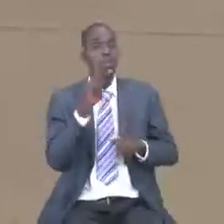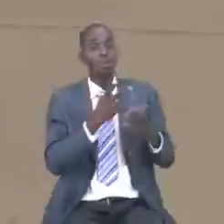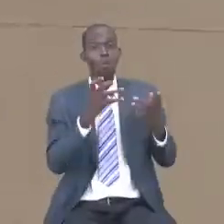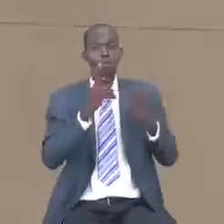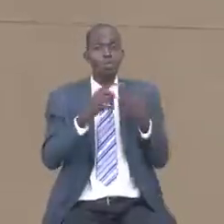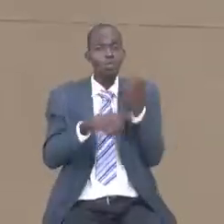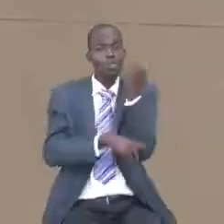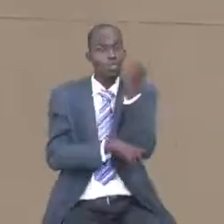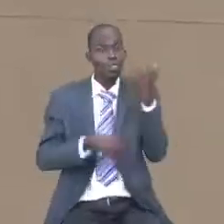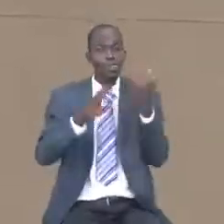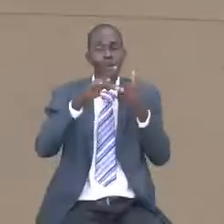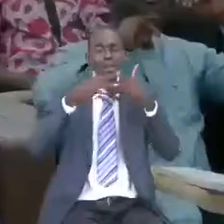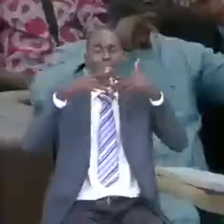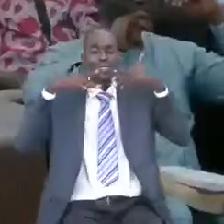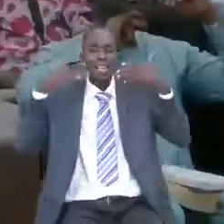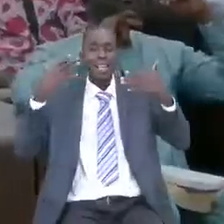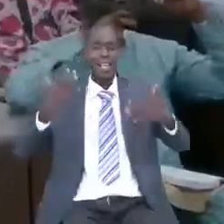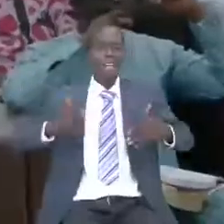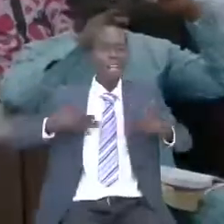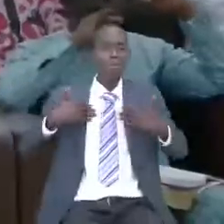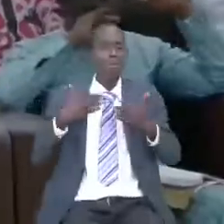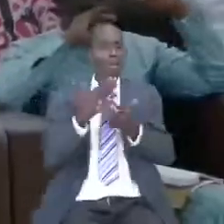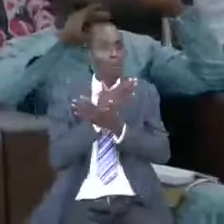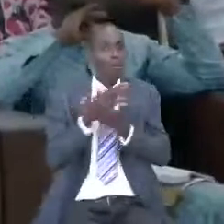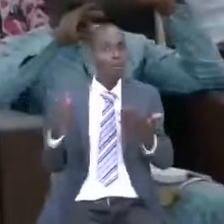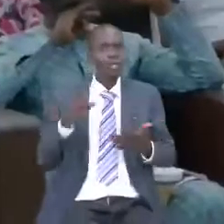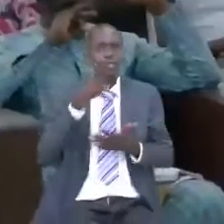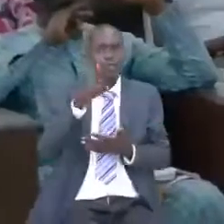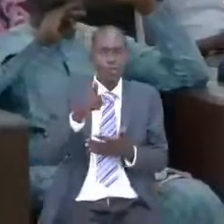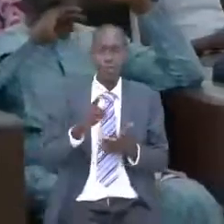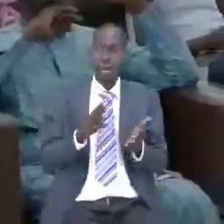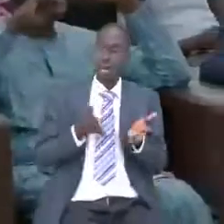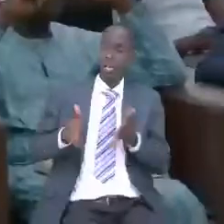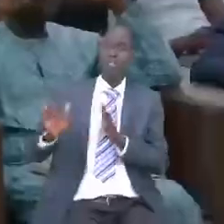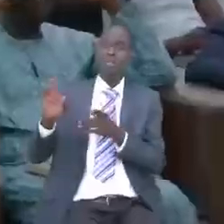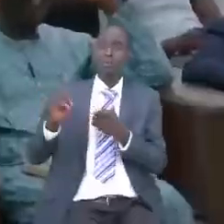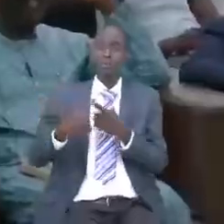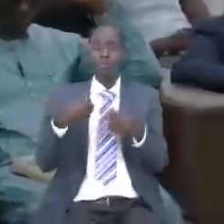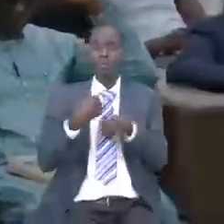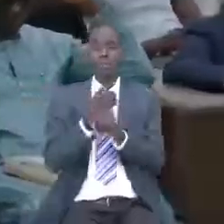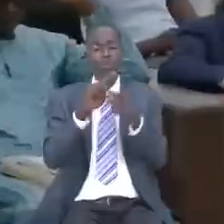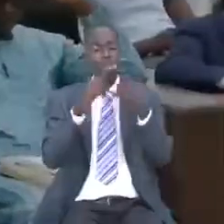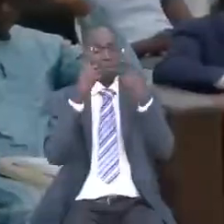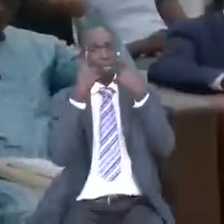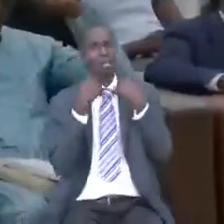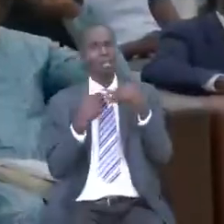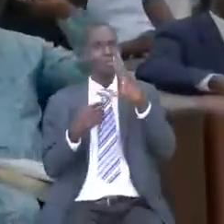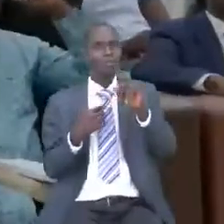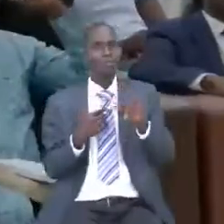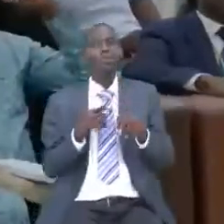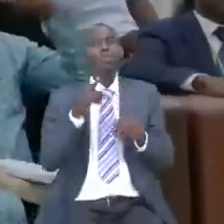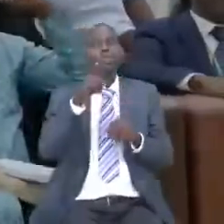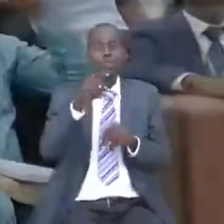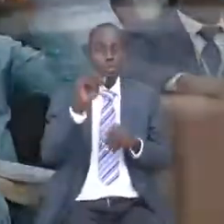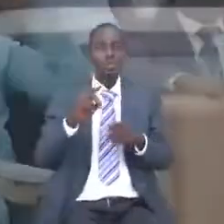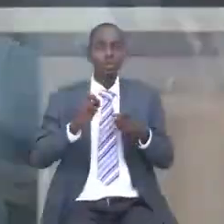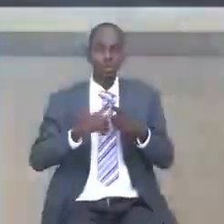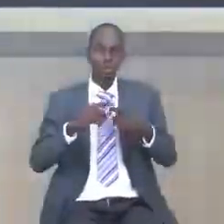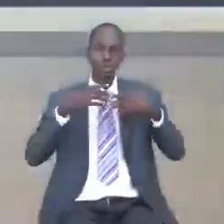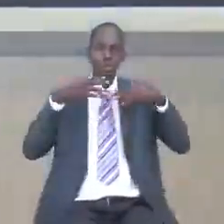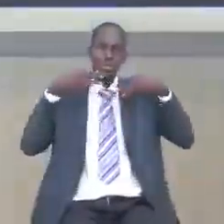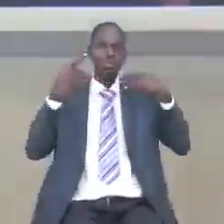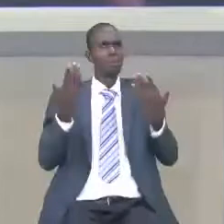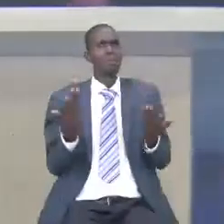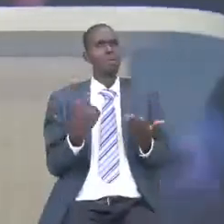joy, your laughter away. Begin to laugh. Sometimes the laughter will be artificial when you start.